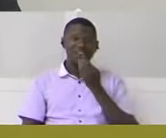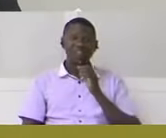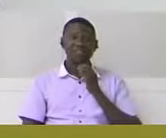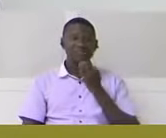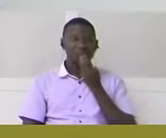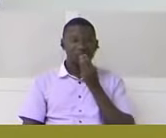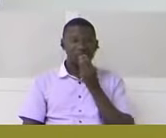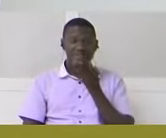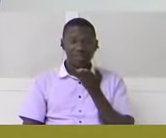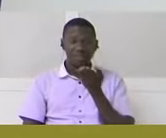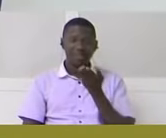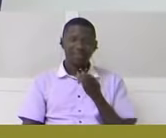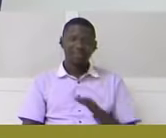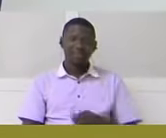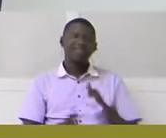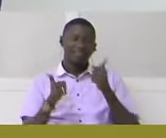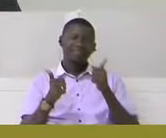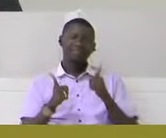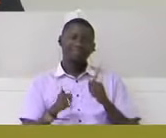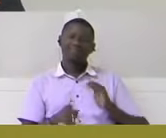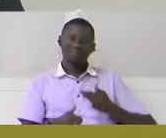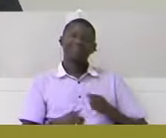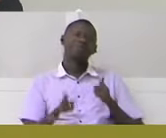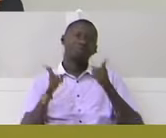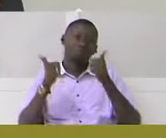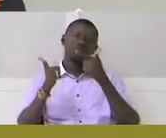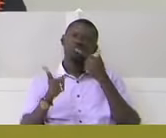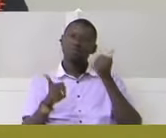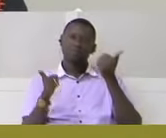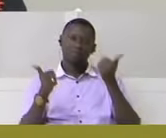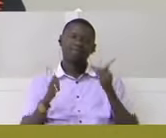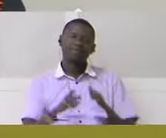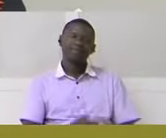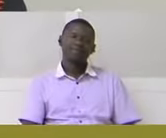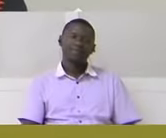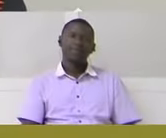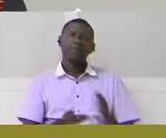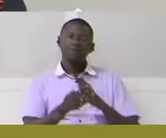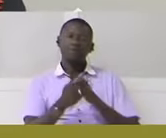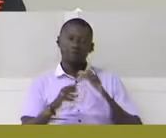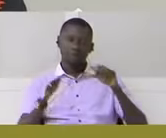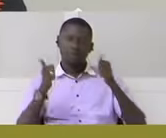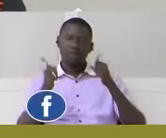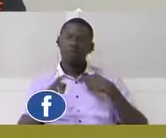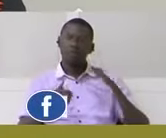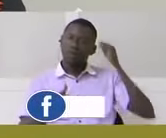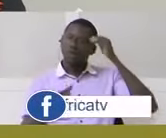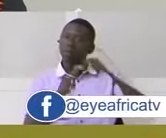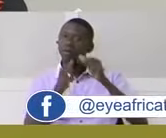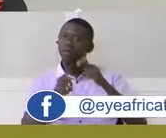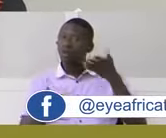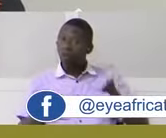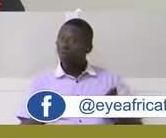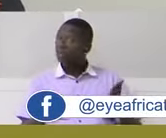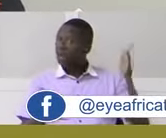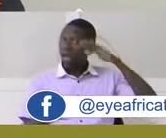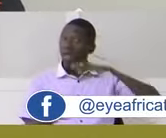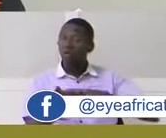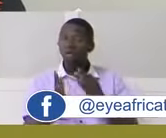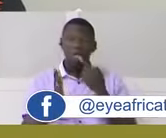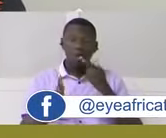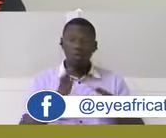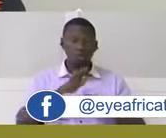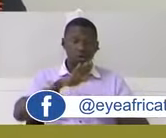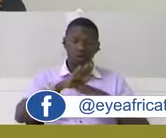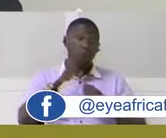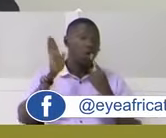ma'am. Yes, ma'am, it's been a great one. Before we begin, I just want to remind you that you're still under oath. Thank you, ma'am.